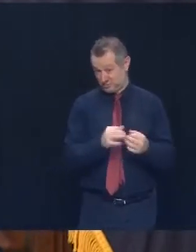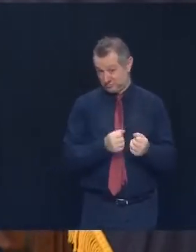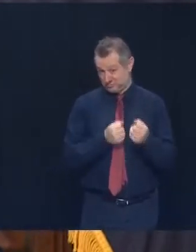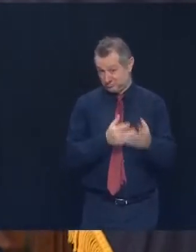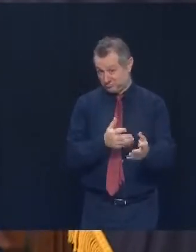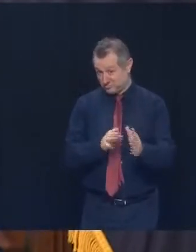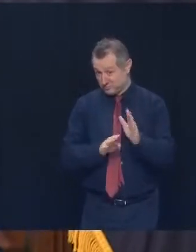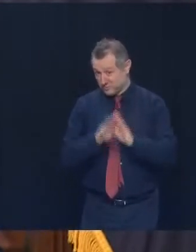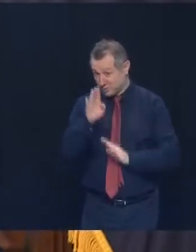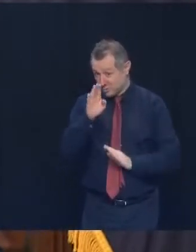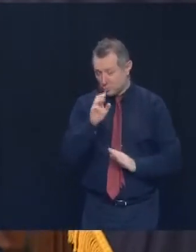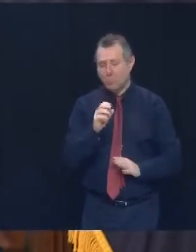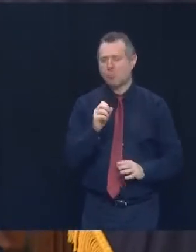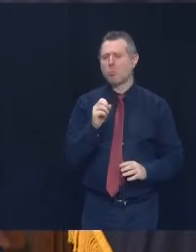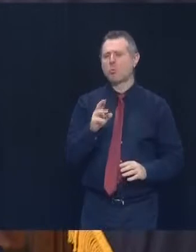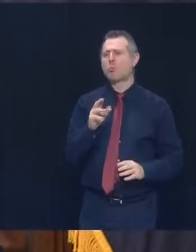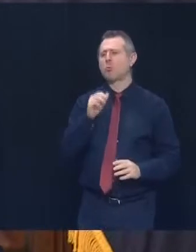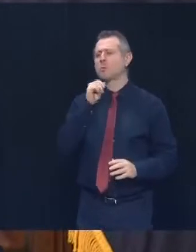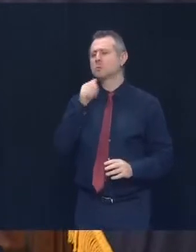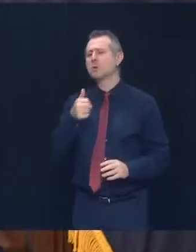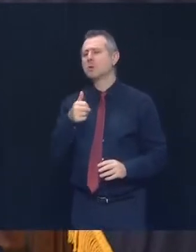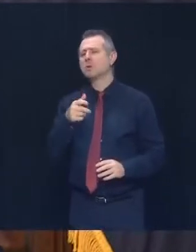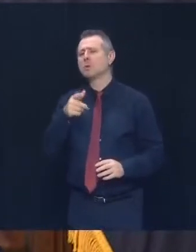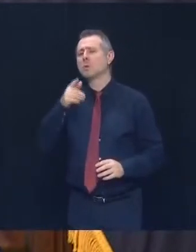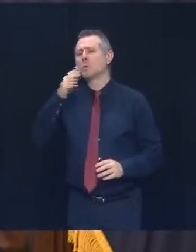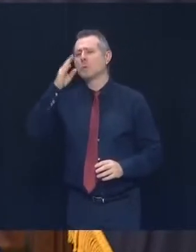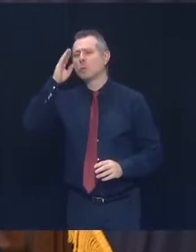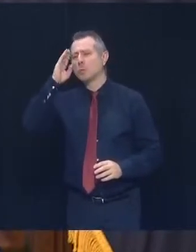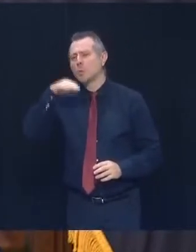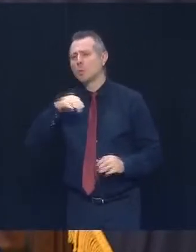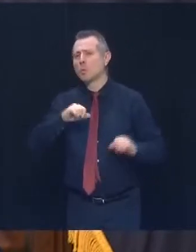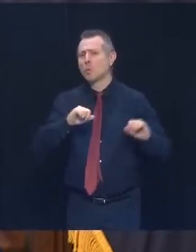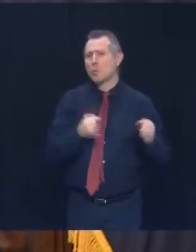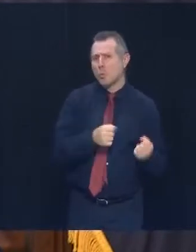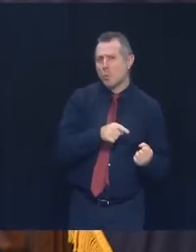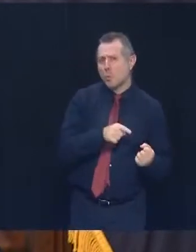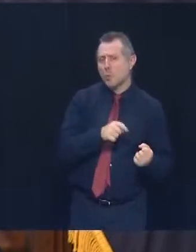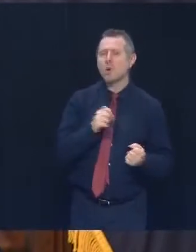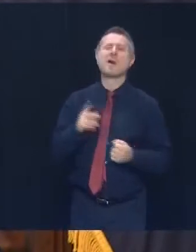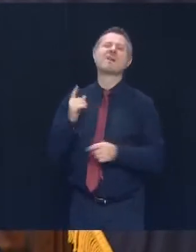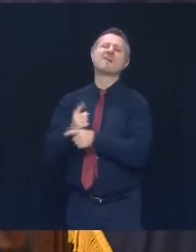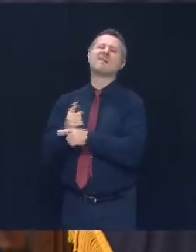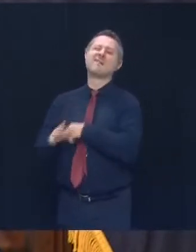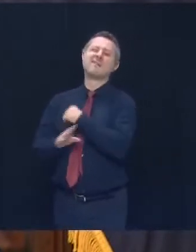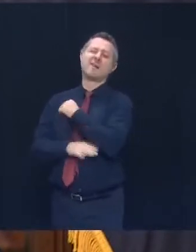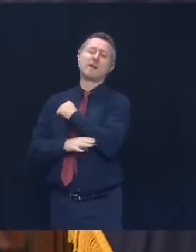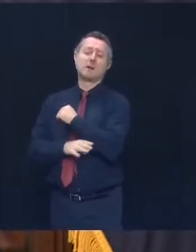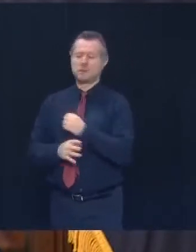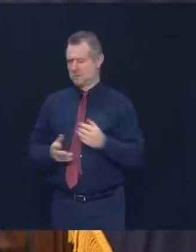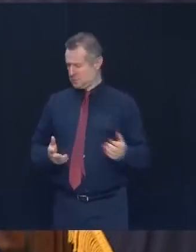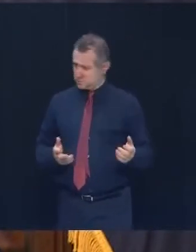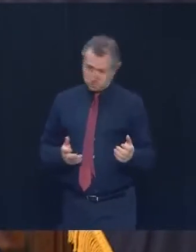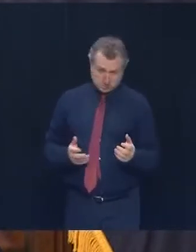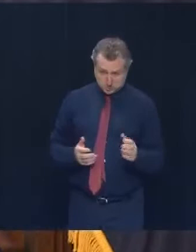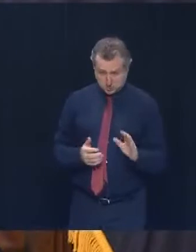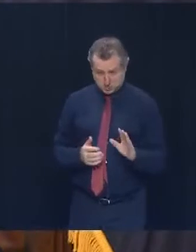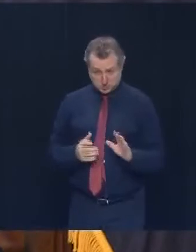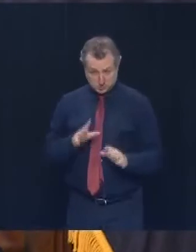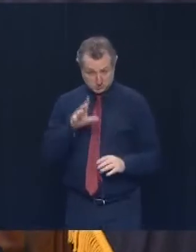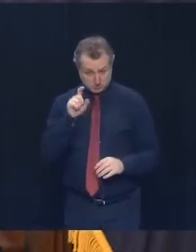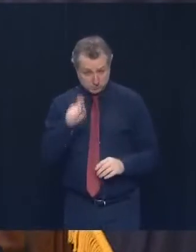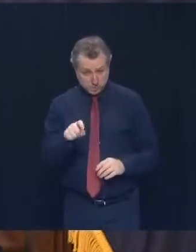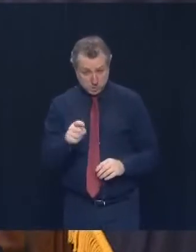colder because it's fall. It's not supposed to be 14 degrees in the fall. That's